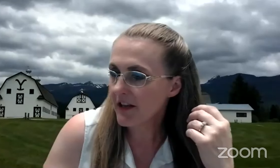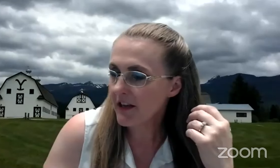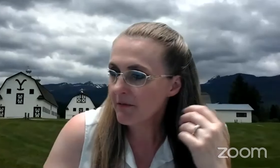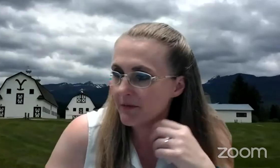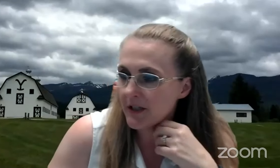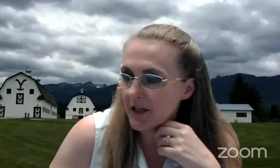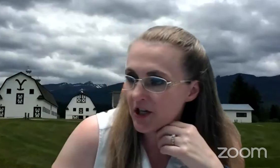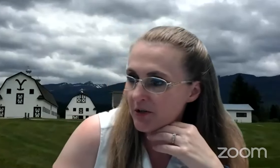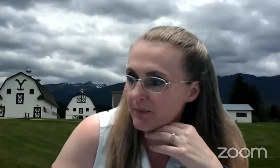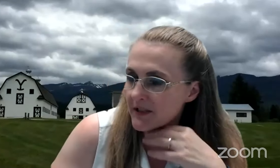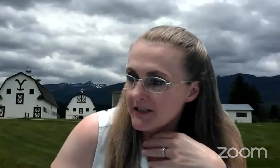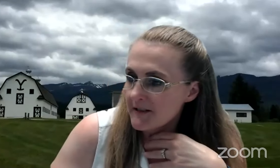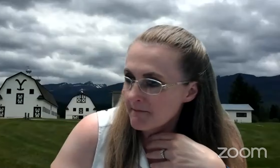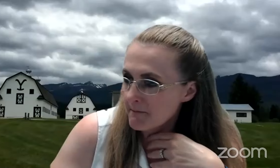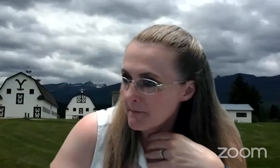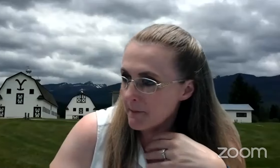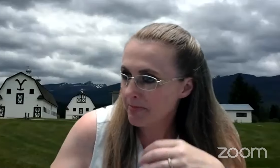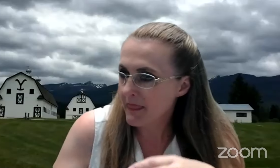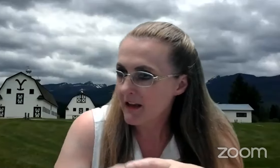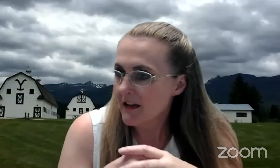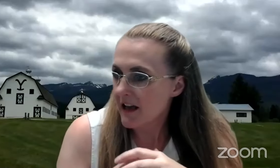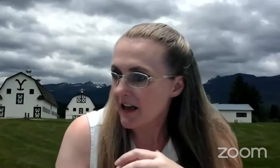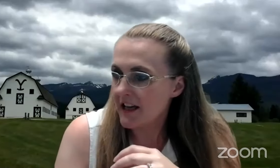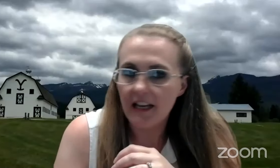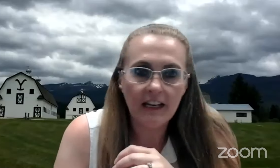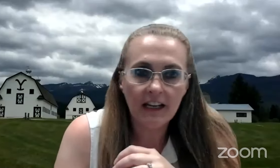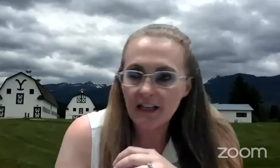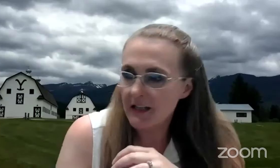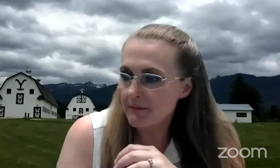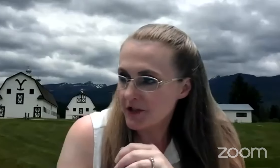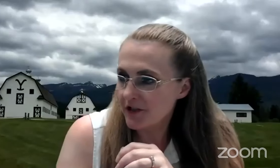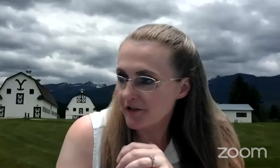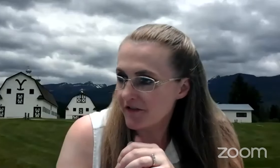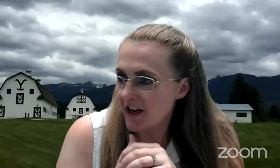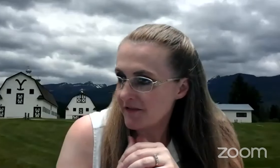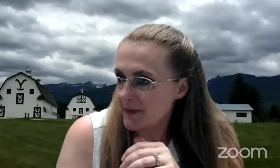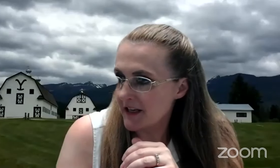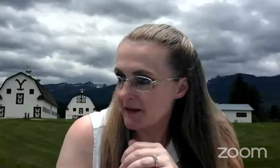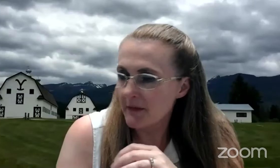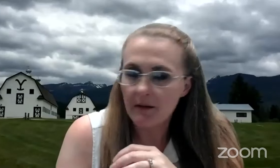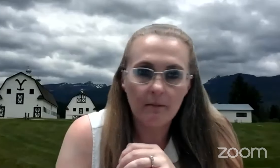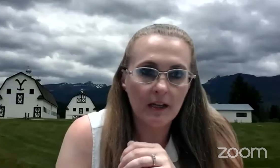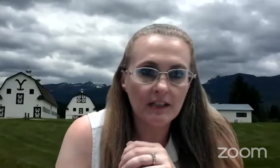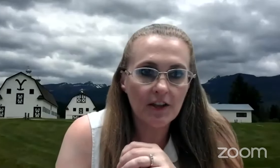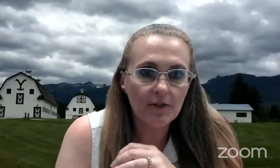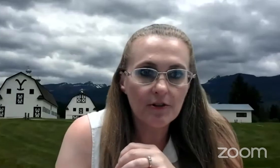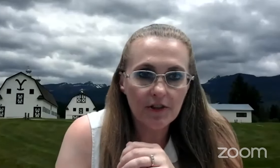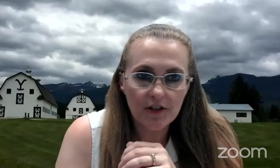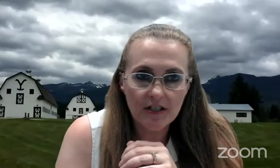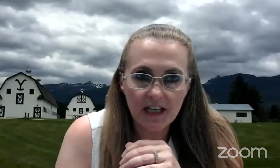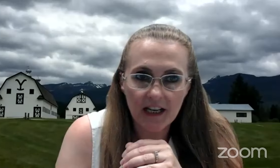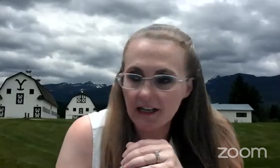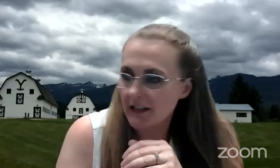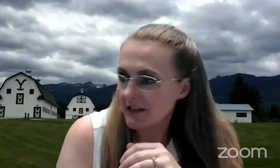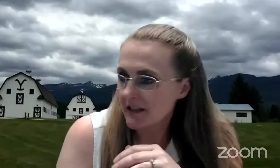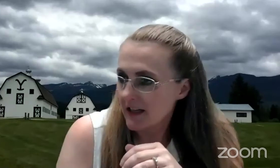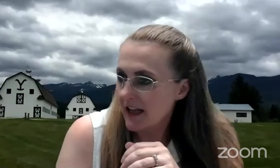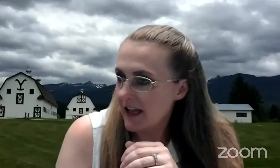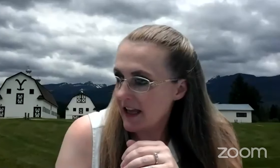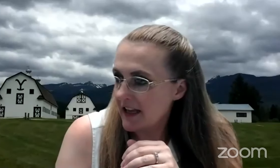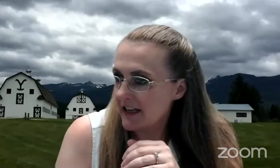So they will be open 8 a.m. to 5 p.m. Monday through